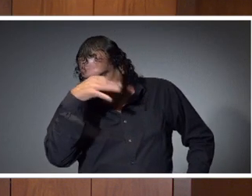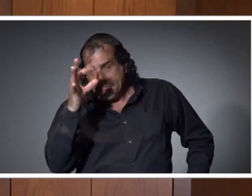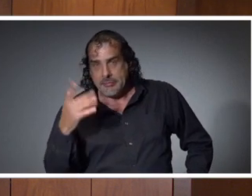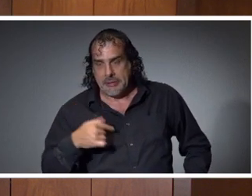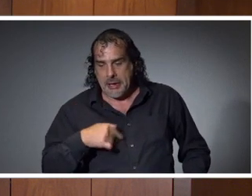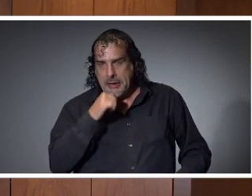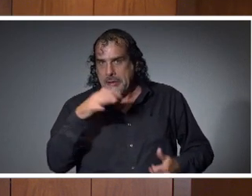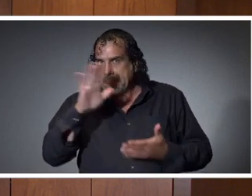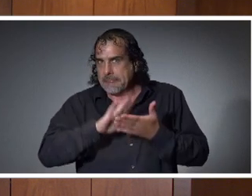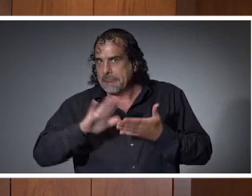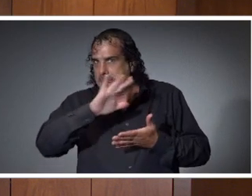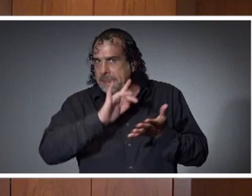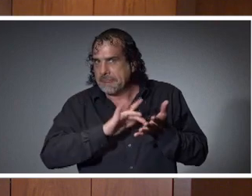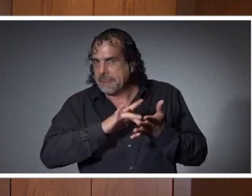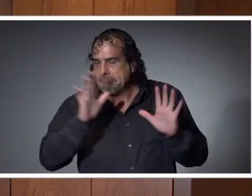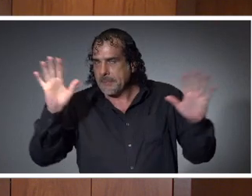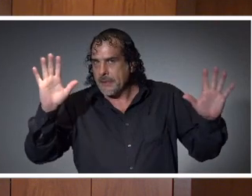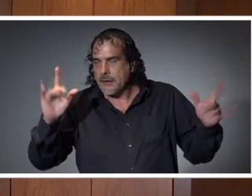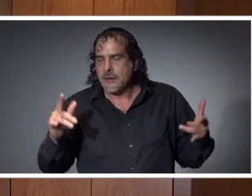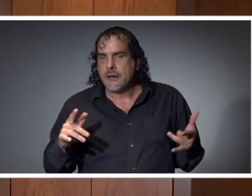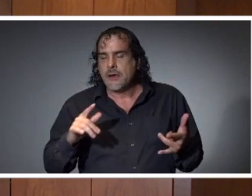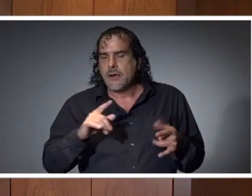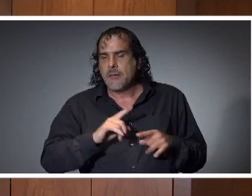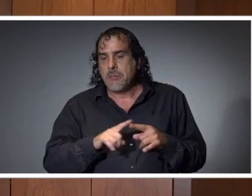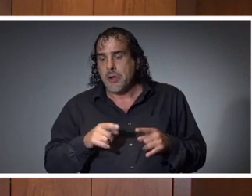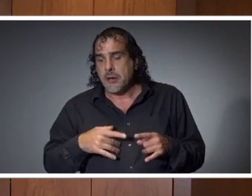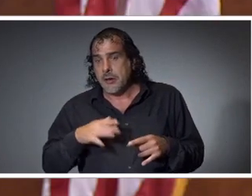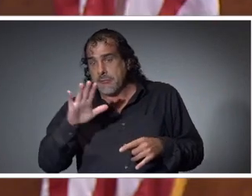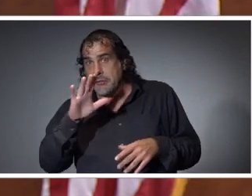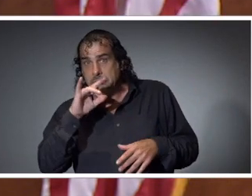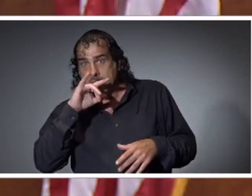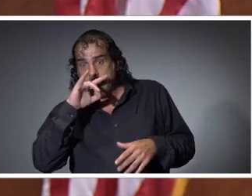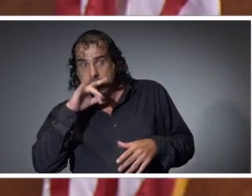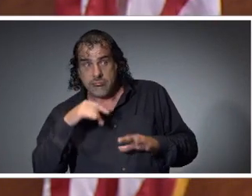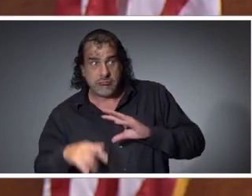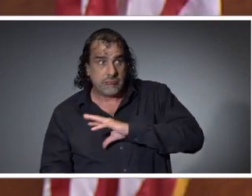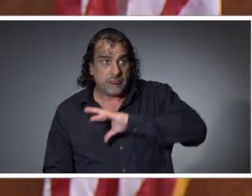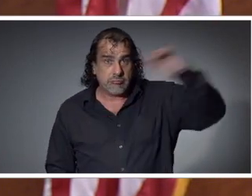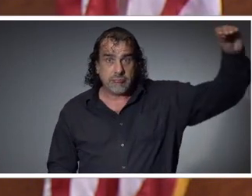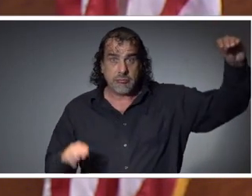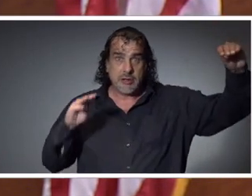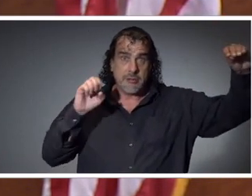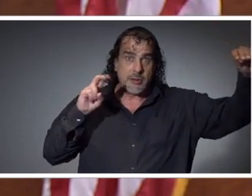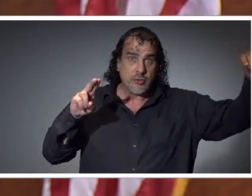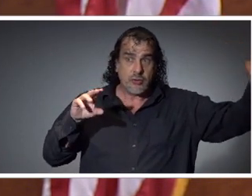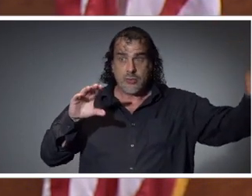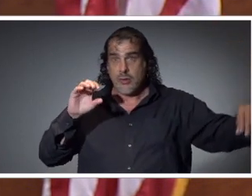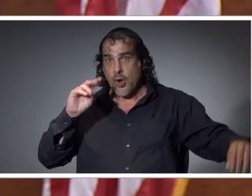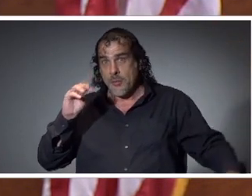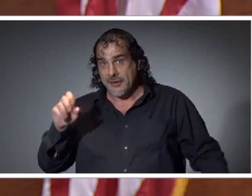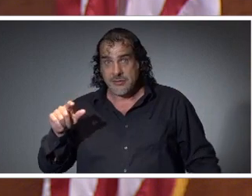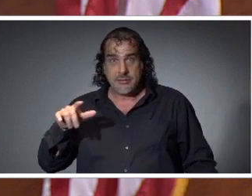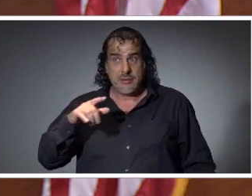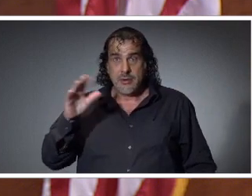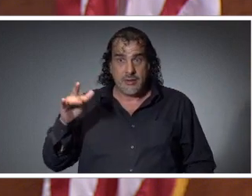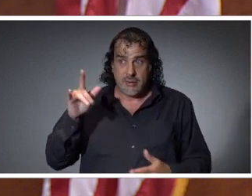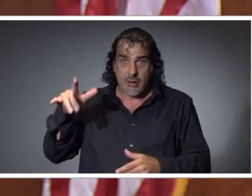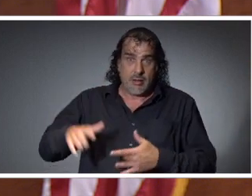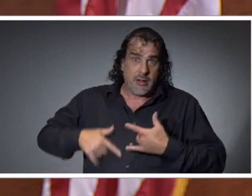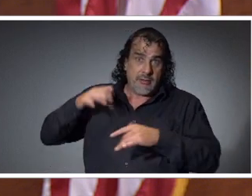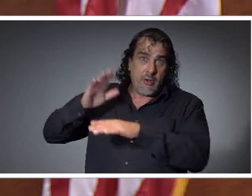medical school, but if you have a kid that's off to Mississippi State or Ole Miss or MUW and they're staying on